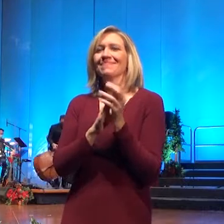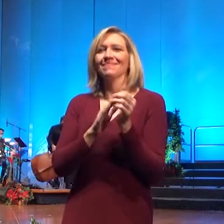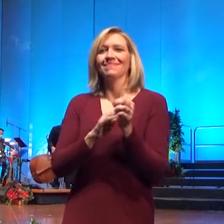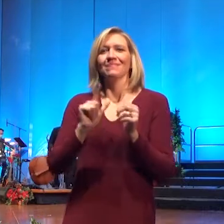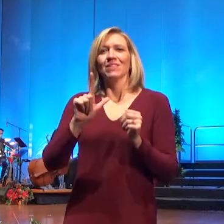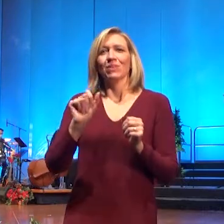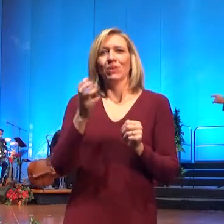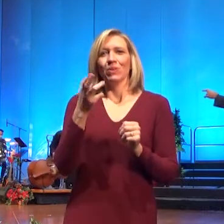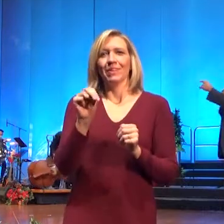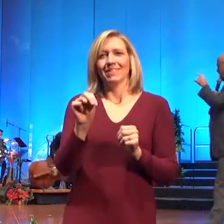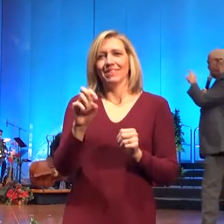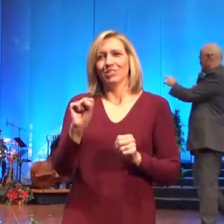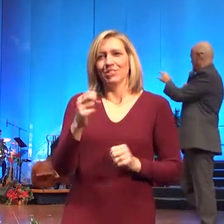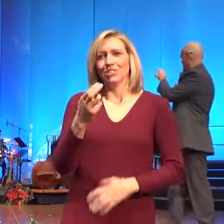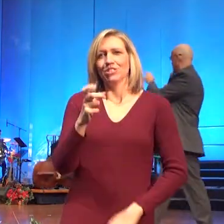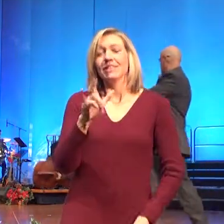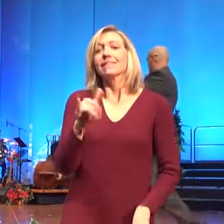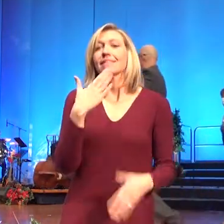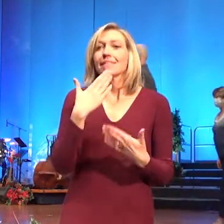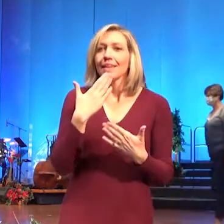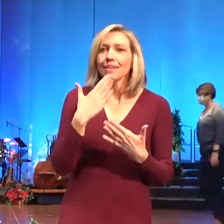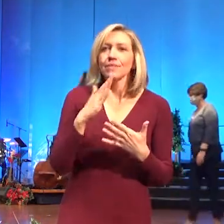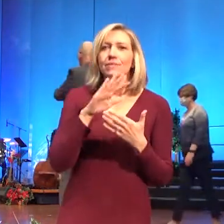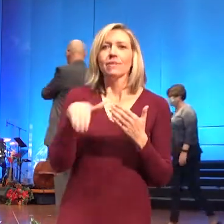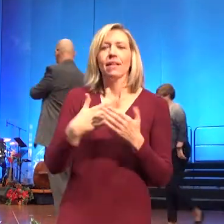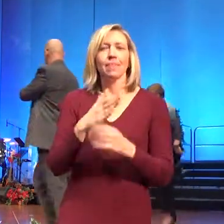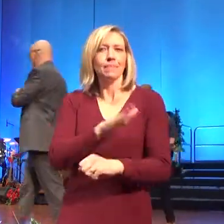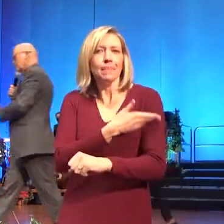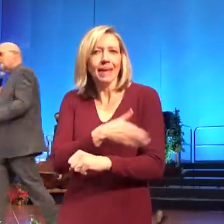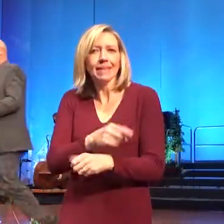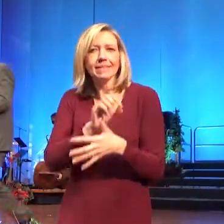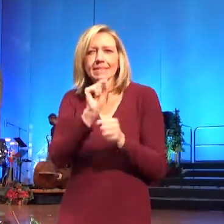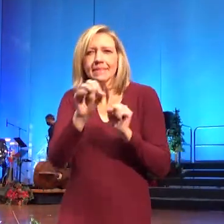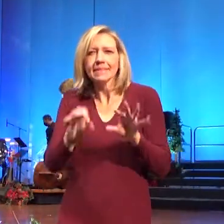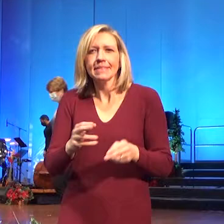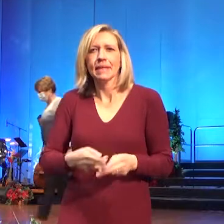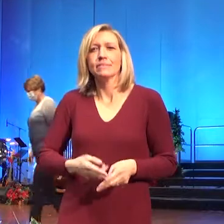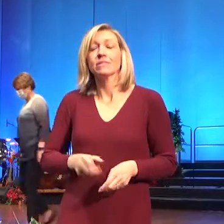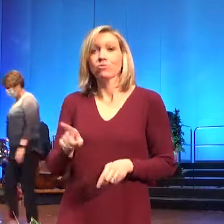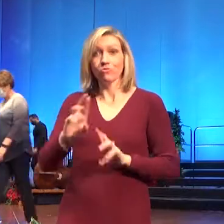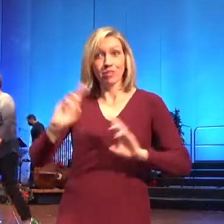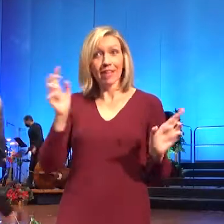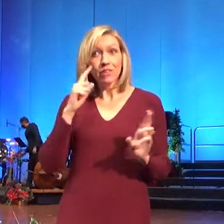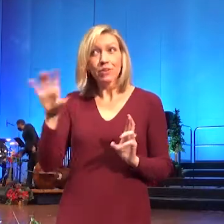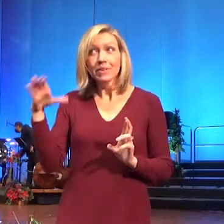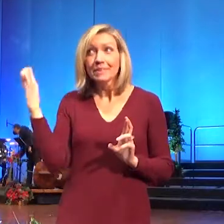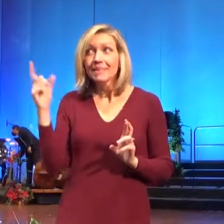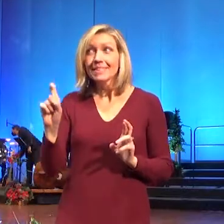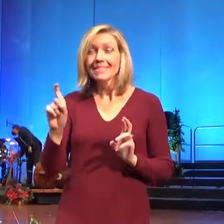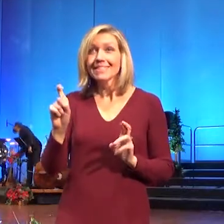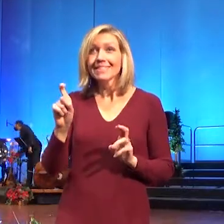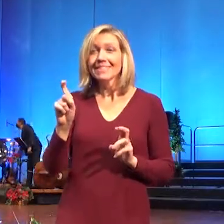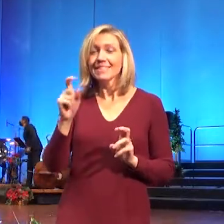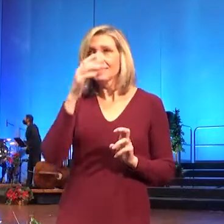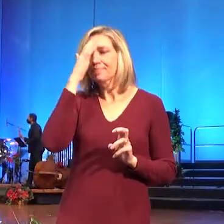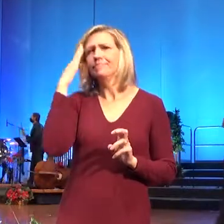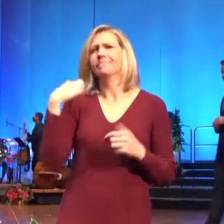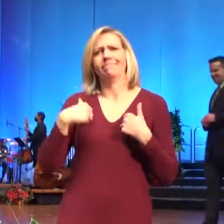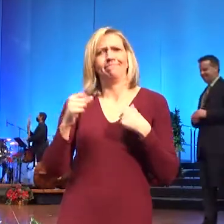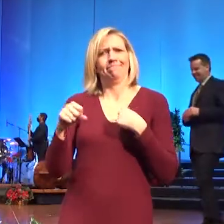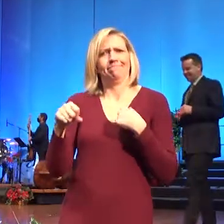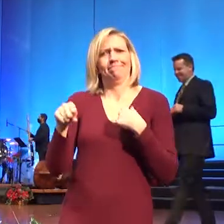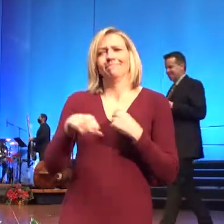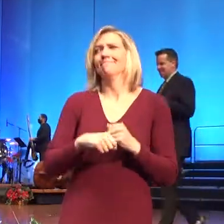Lauren Sheely. Thank you, Kent, Rob, Josh, and Bijou. Are you ready for Christmas now? I